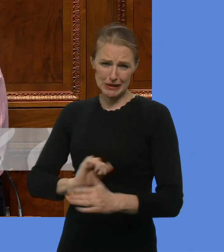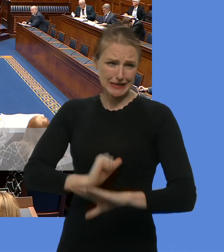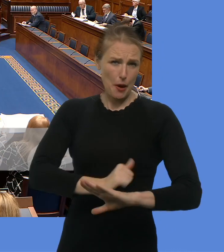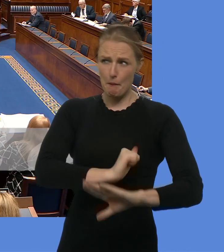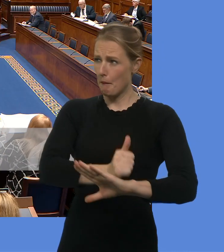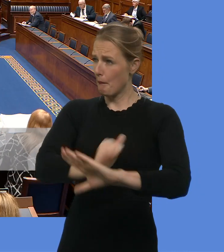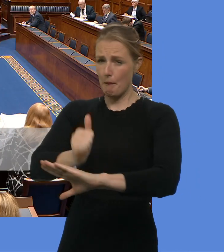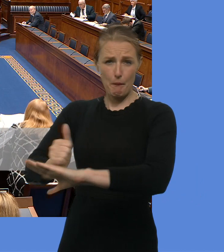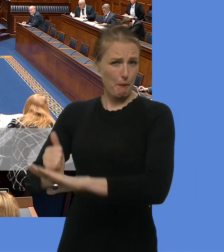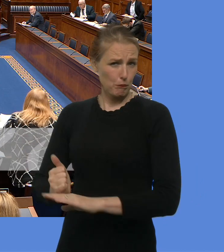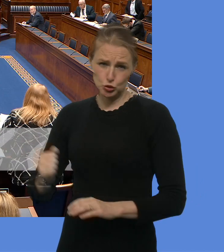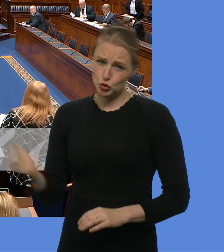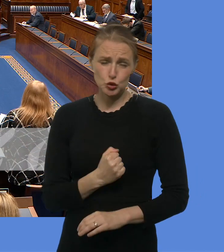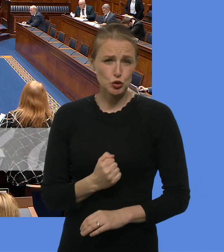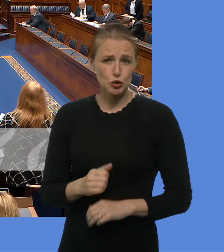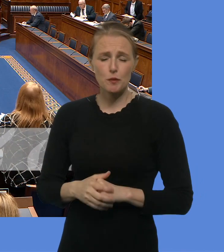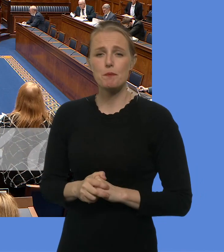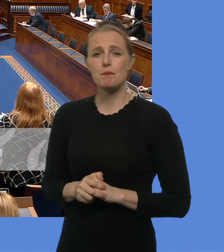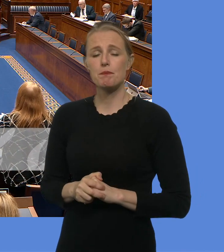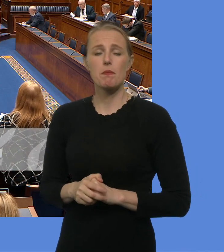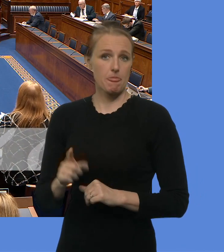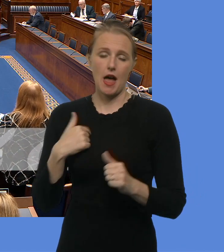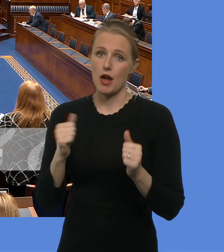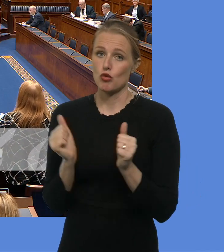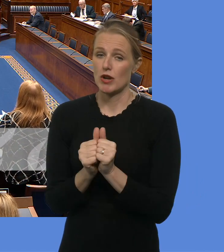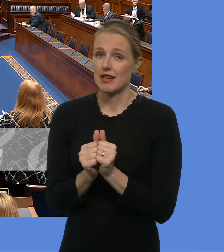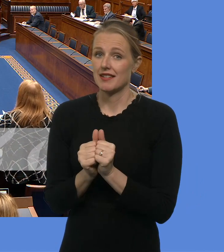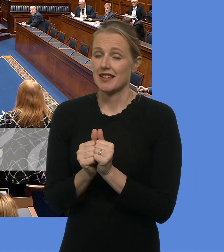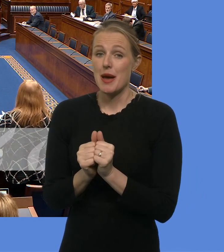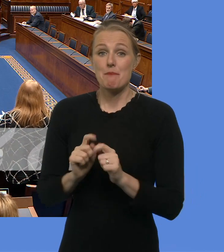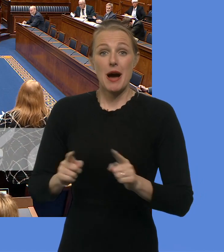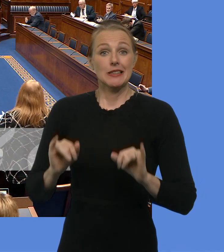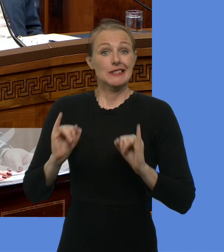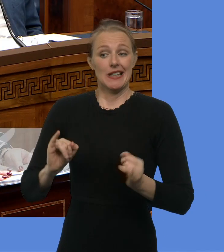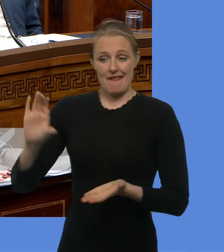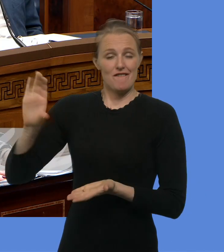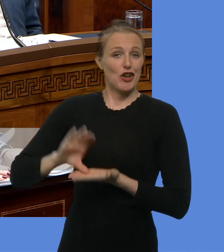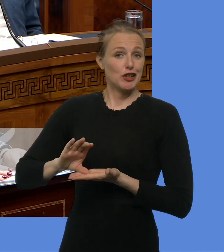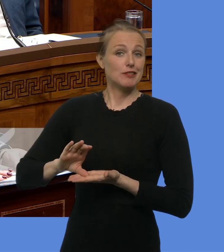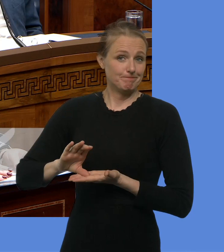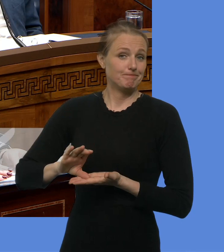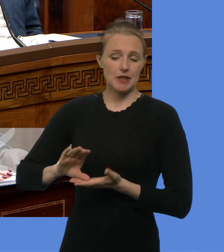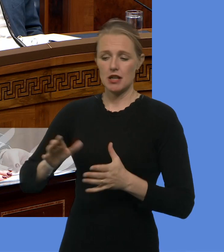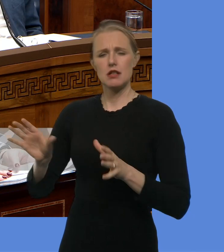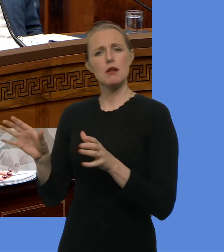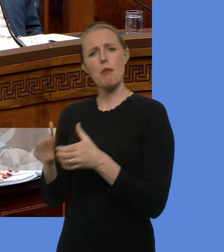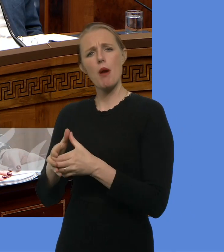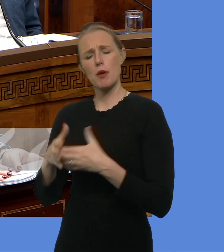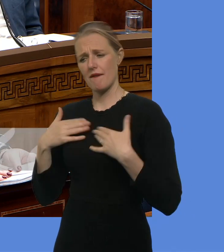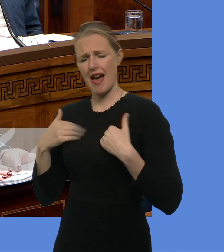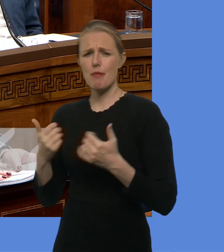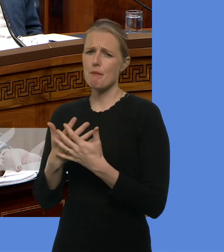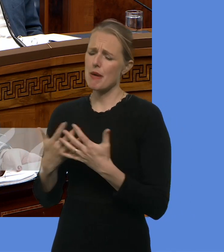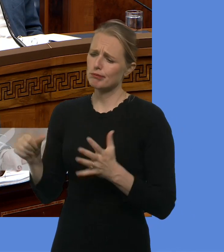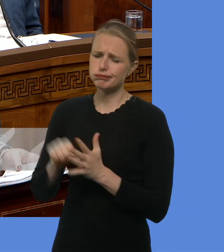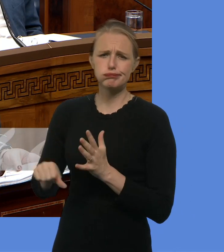society? Minister. I would agree, and the biggest impediment to that is funding, and certainly within the Department of Health there were genuine challenges in terms